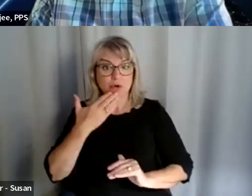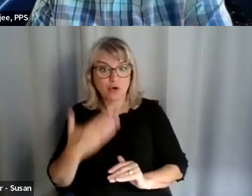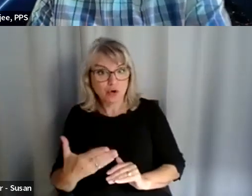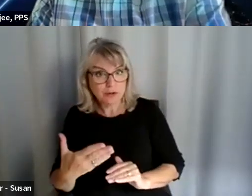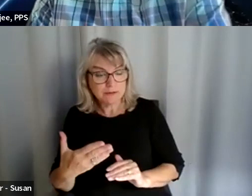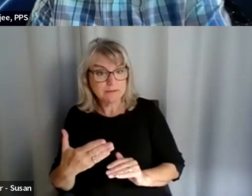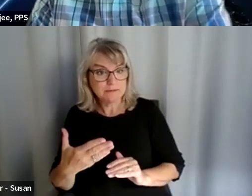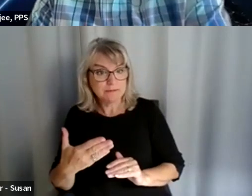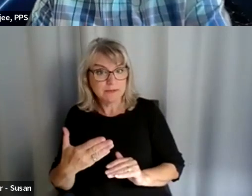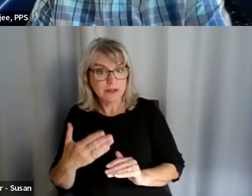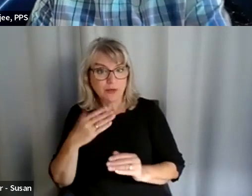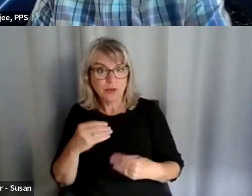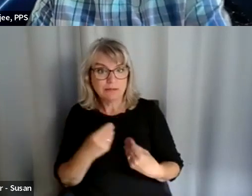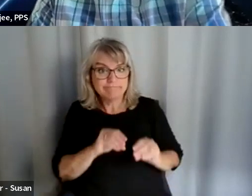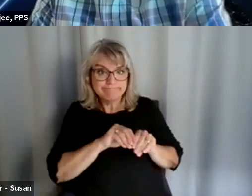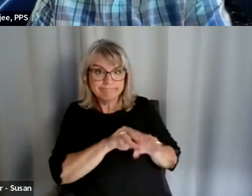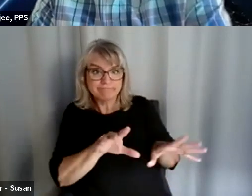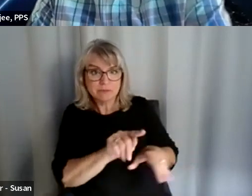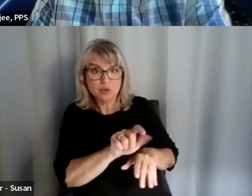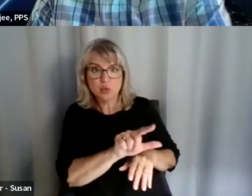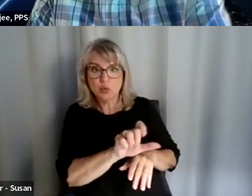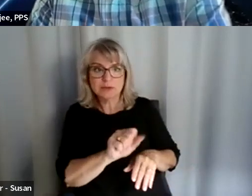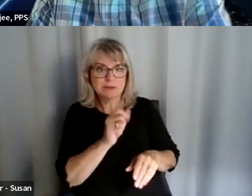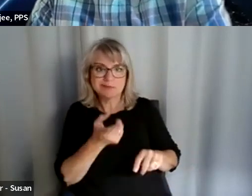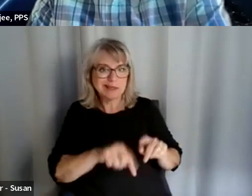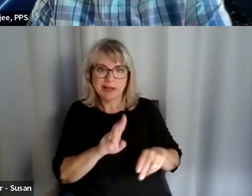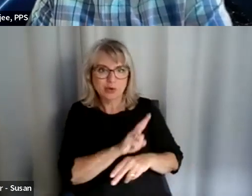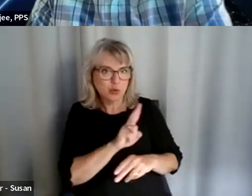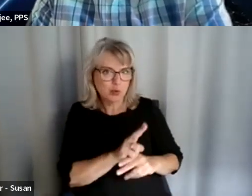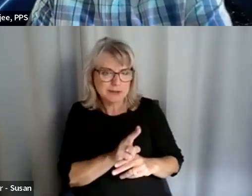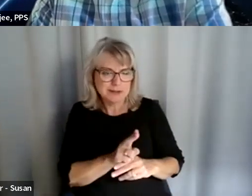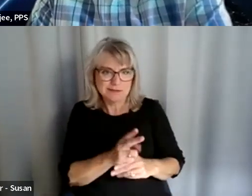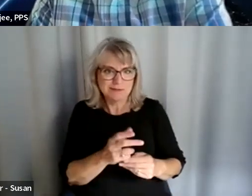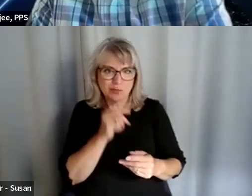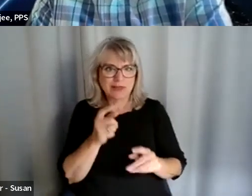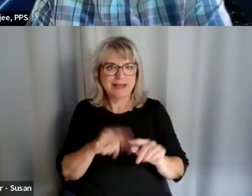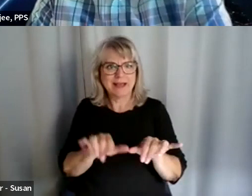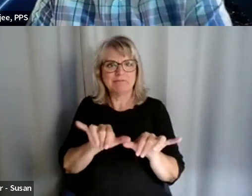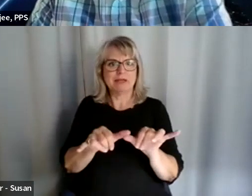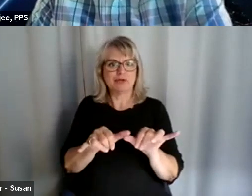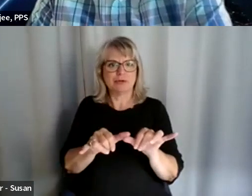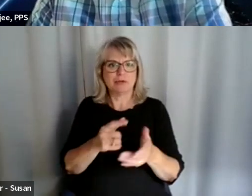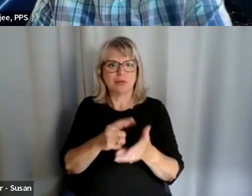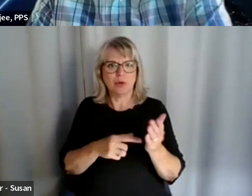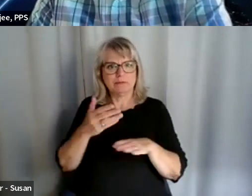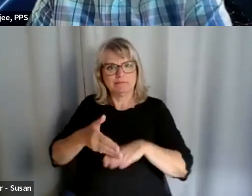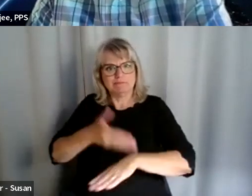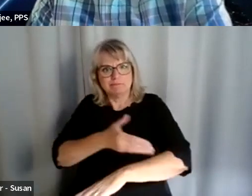we're putting tools out there that aren't terribly useful, and we can't measure progress based on poor